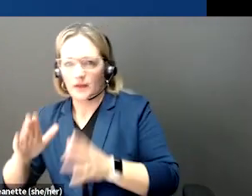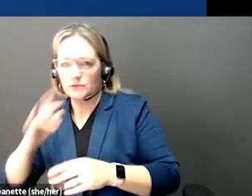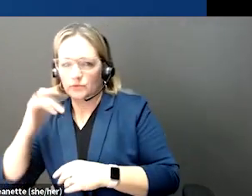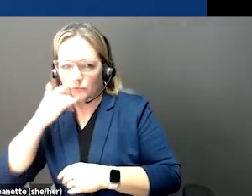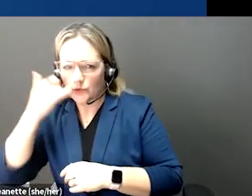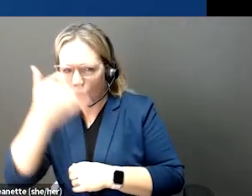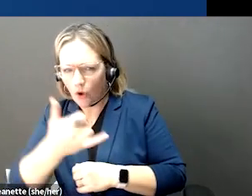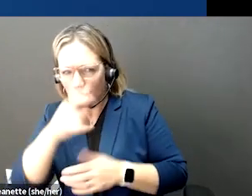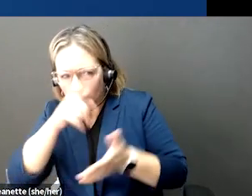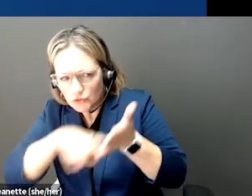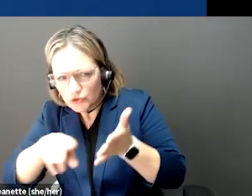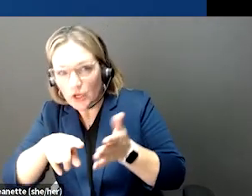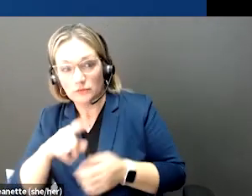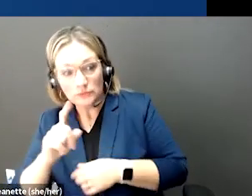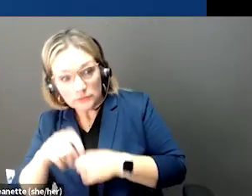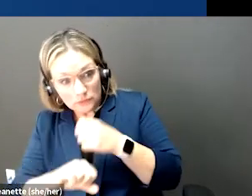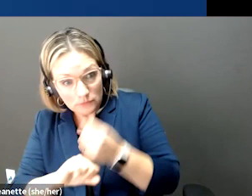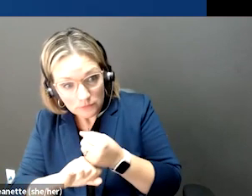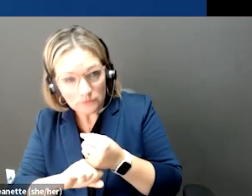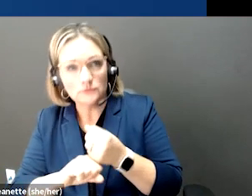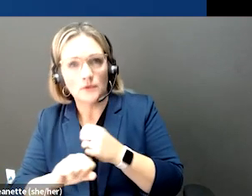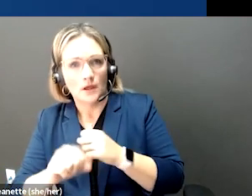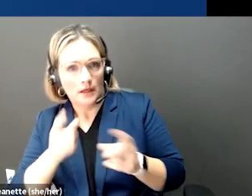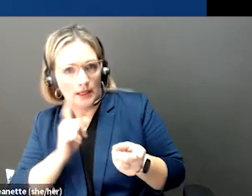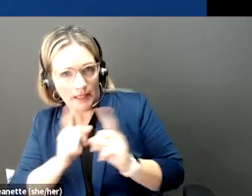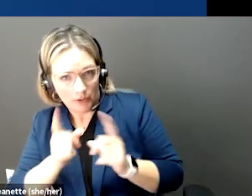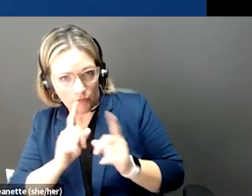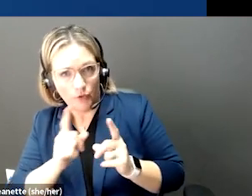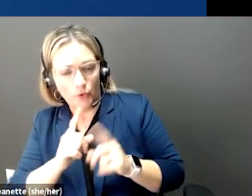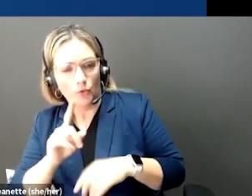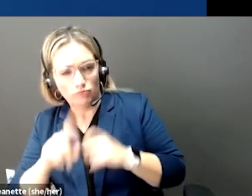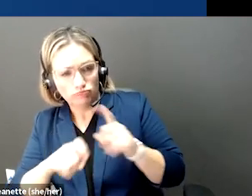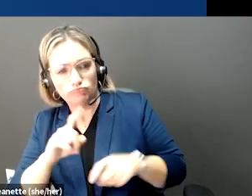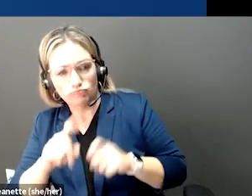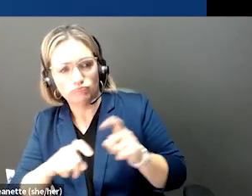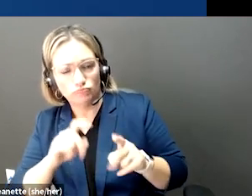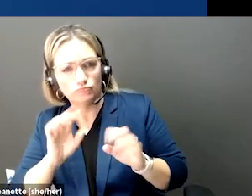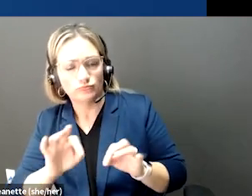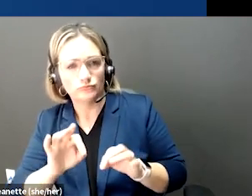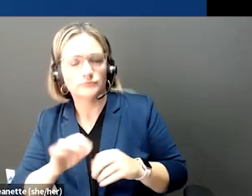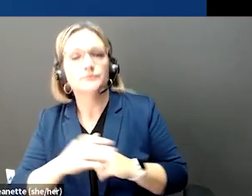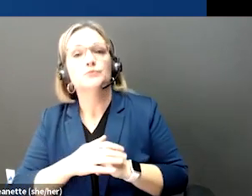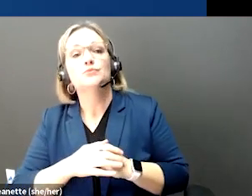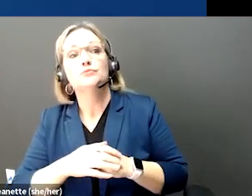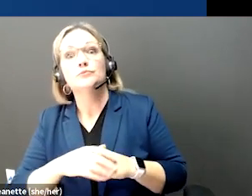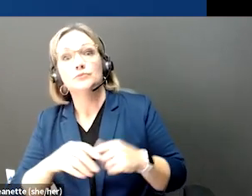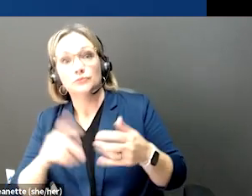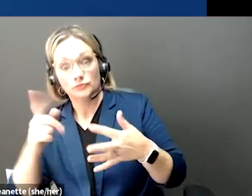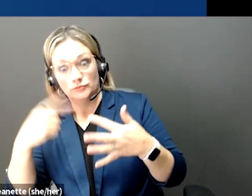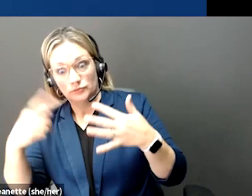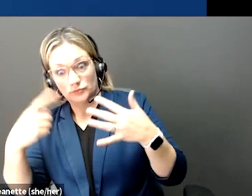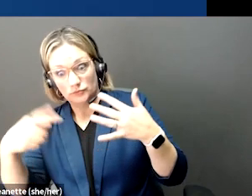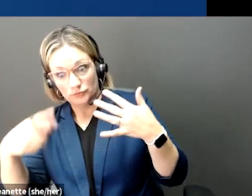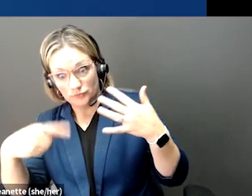phone to check in, offer support, and conduct an interview that we create. A check is issued once the necessary paperwork